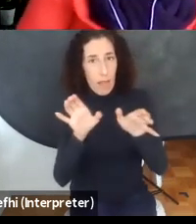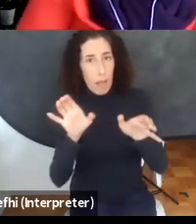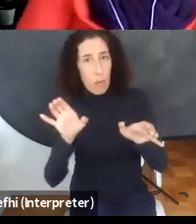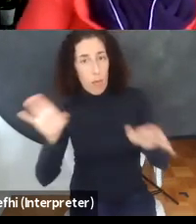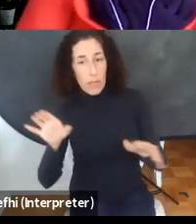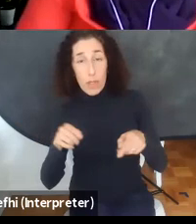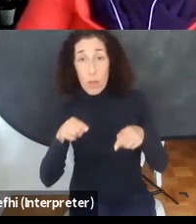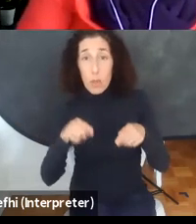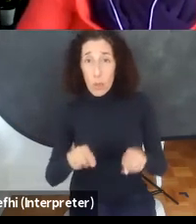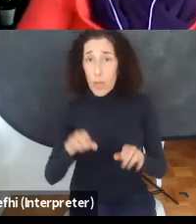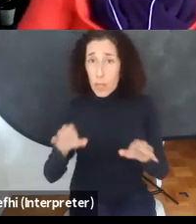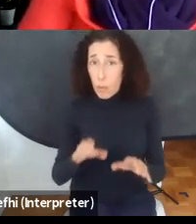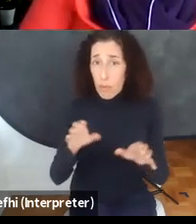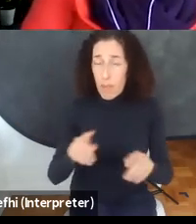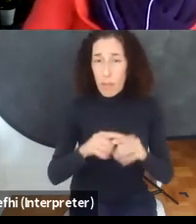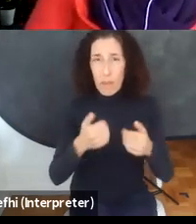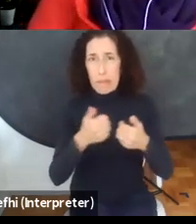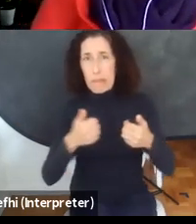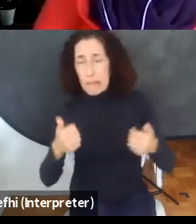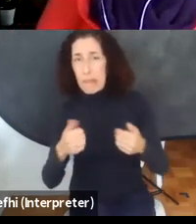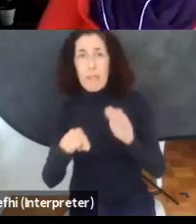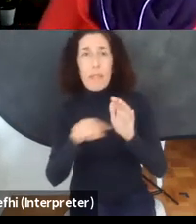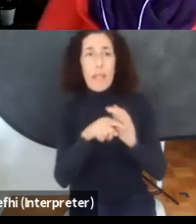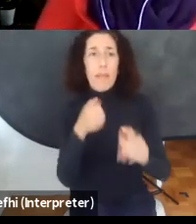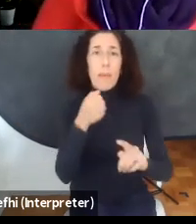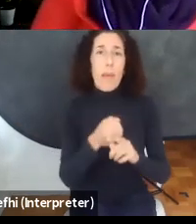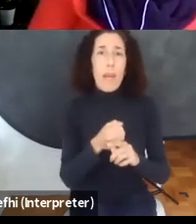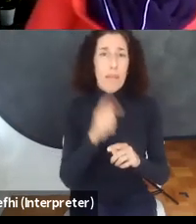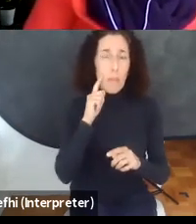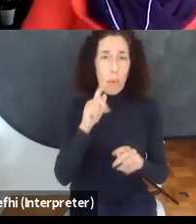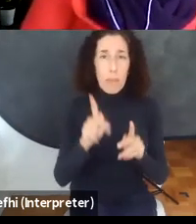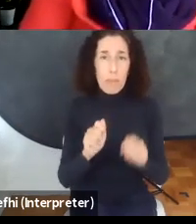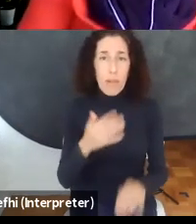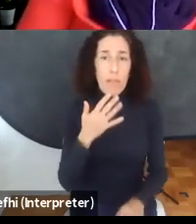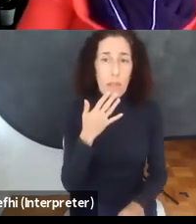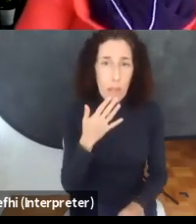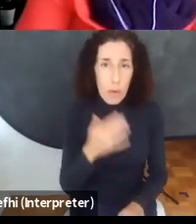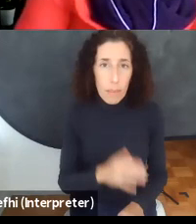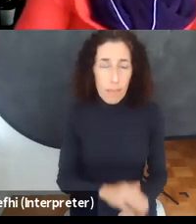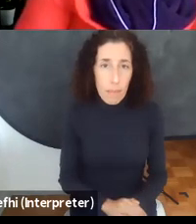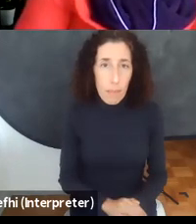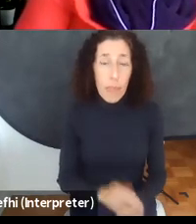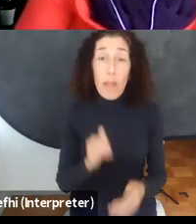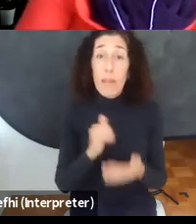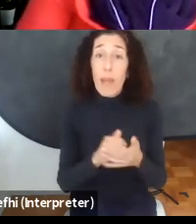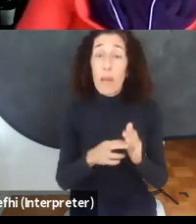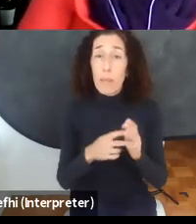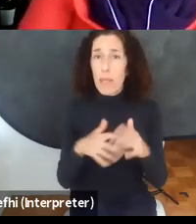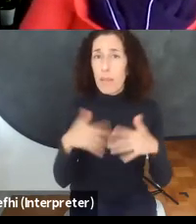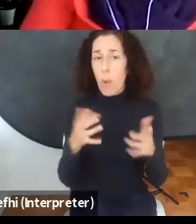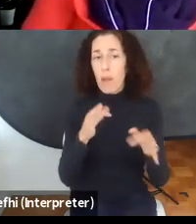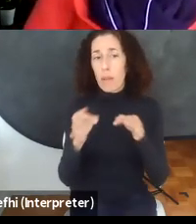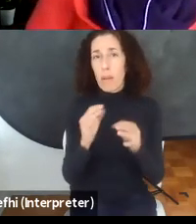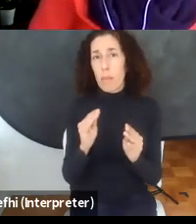a lot of negative impacts for people of color in particular. So what I mean by that is the idea that when we talk